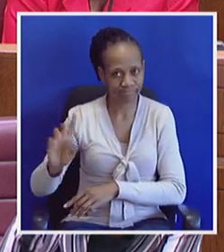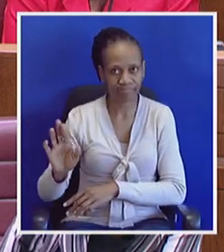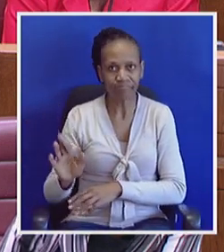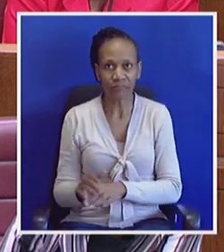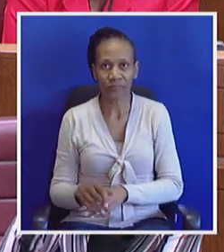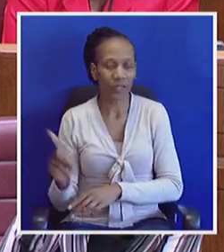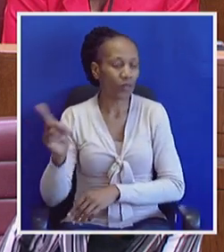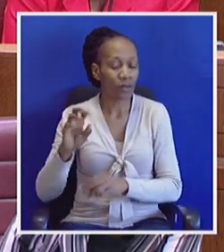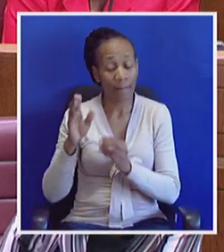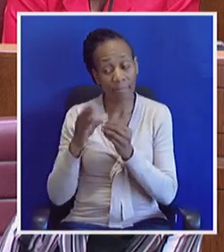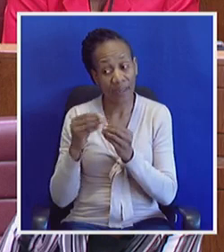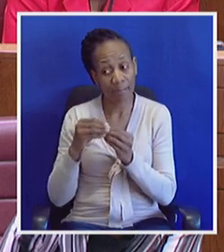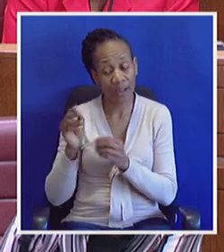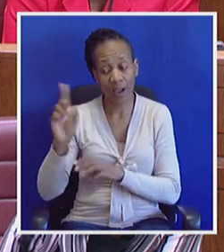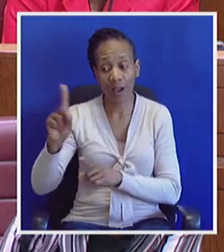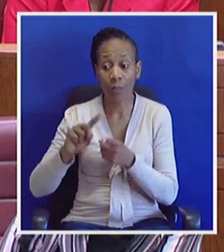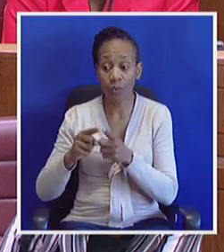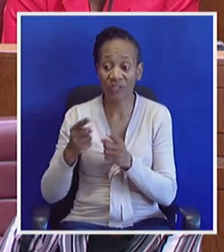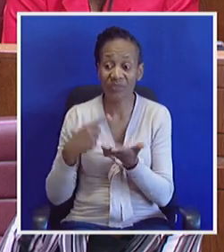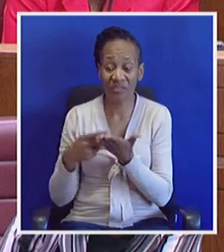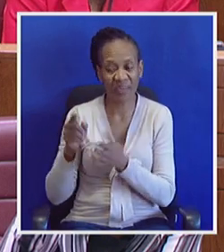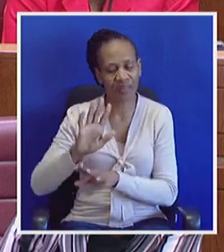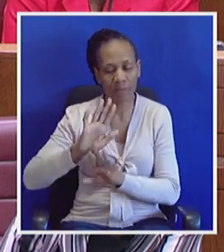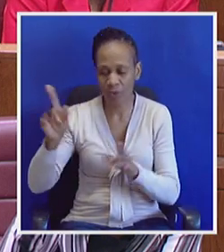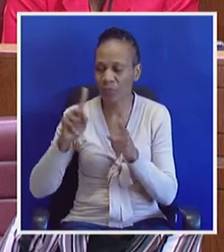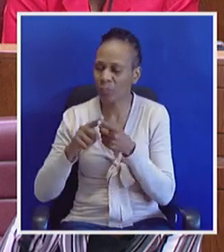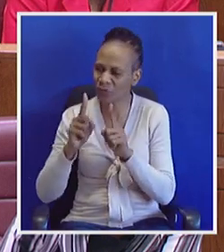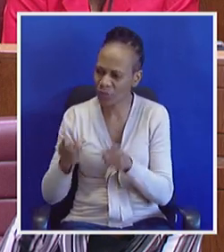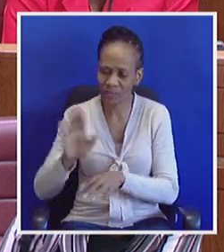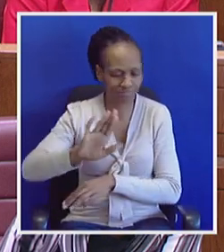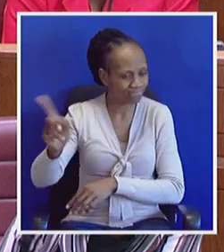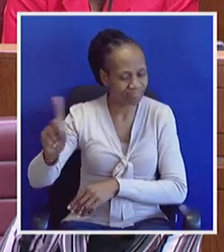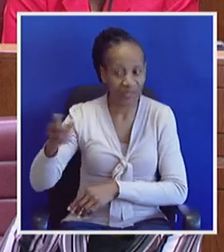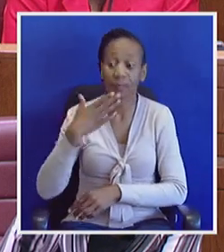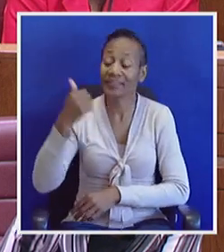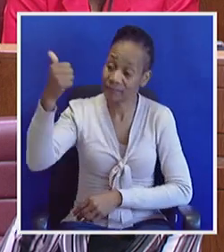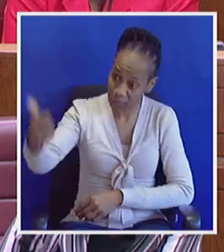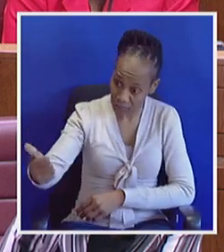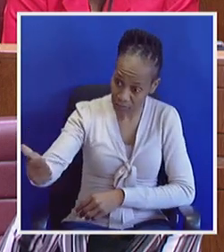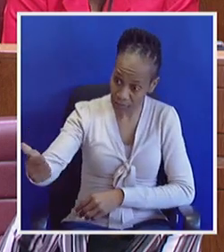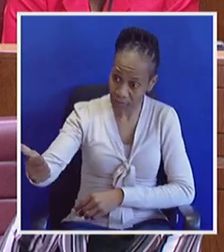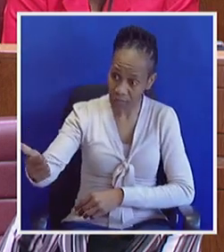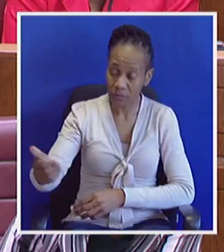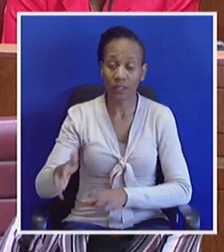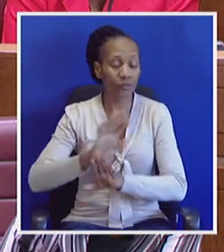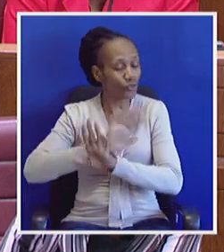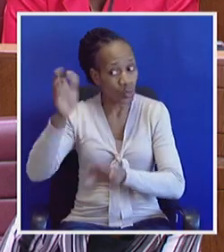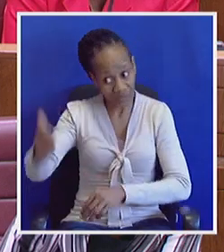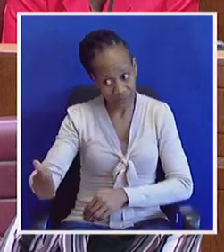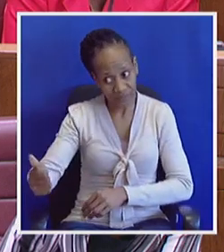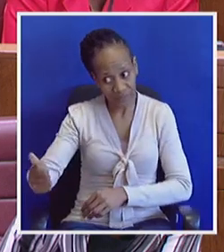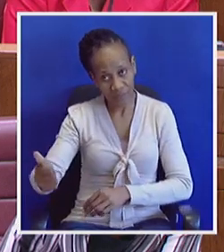provinces of Honorable South Africa. Honorable Mukwili, that true. Is a point of thank debate. You. That's not no, a point of order. No, he's answering. Take your seat. But he's answering questions. No, take your